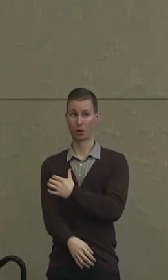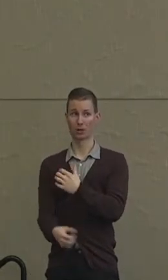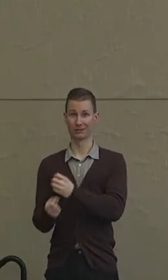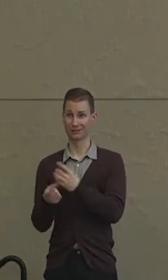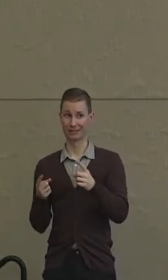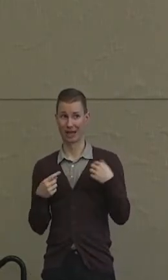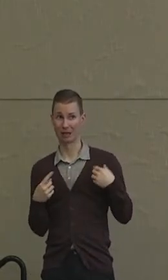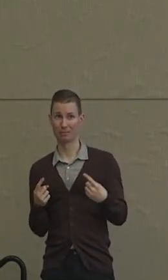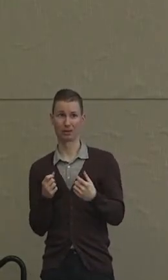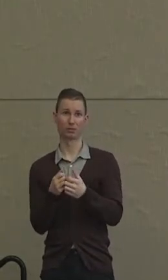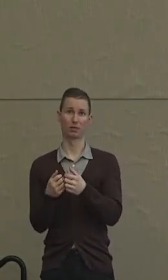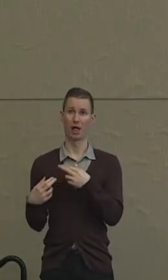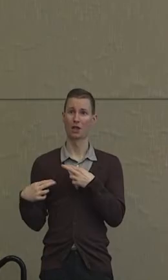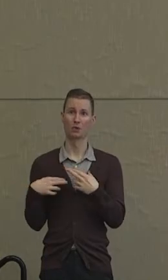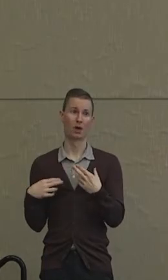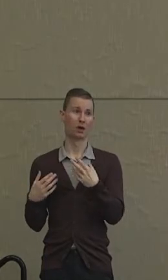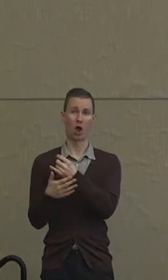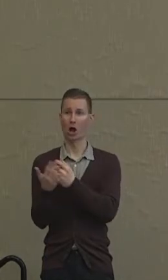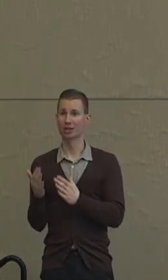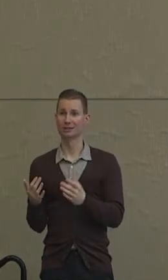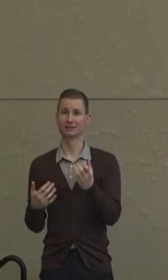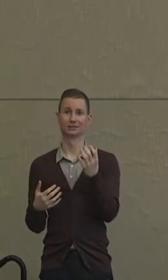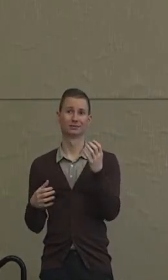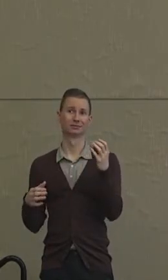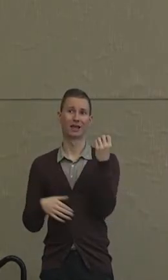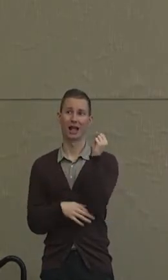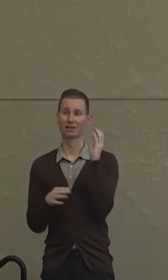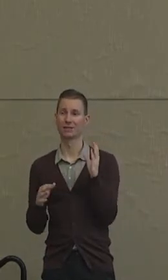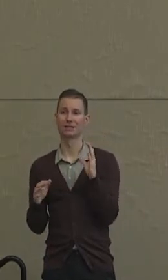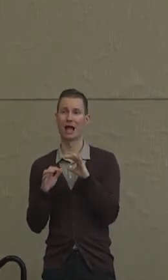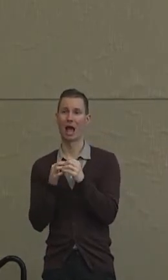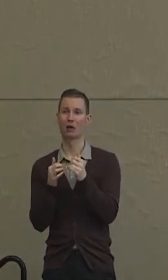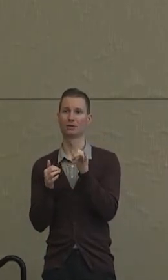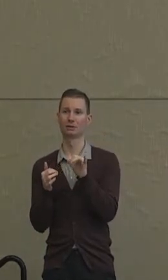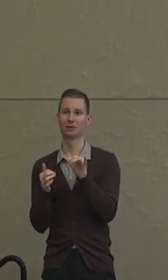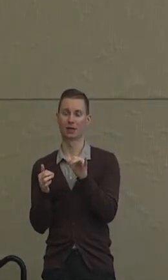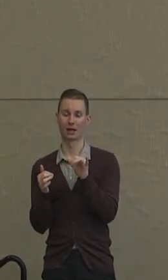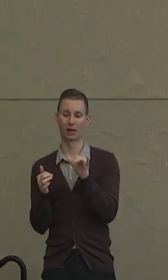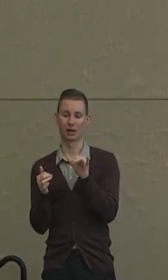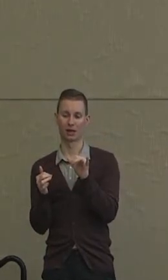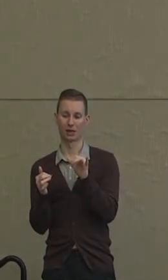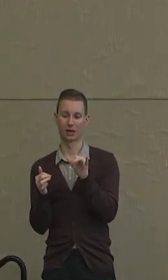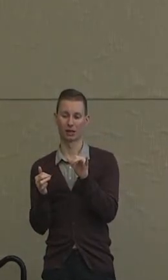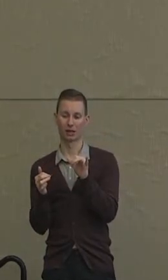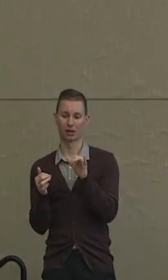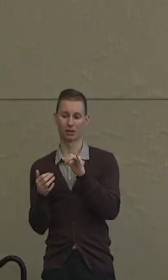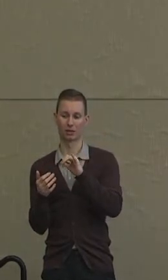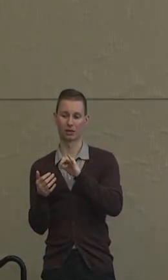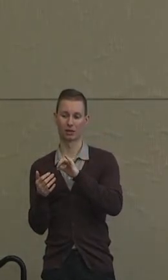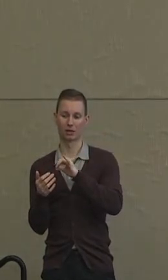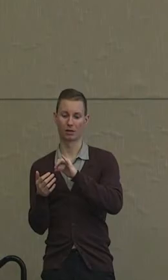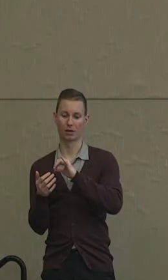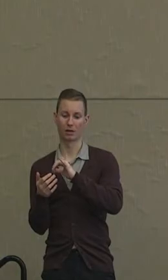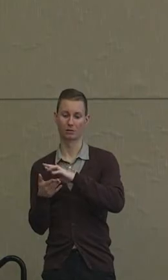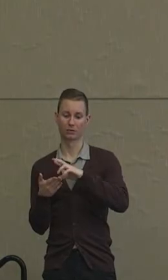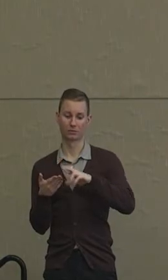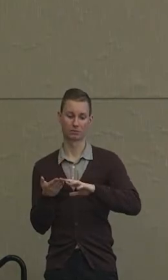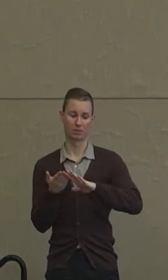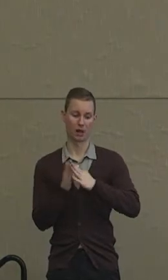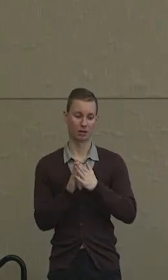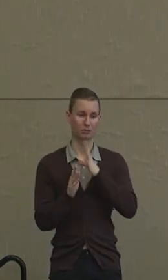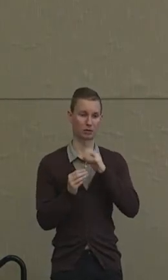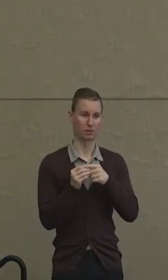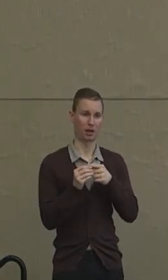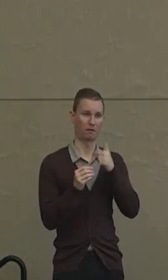happened with Hollywood and artists and activists, Golden Globes, and how does it end up being talked about to my young